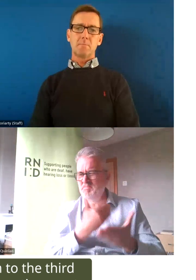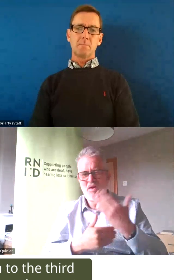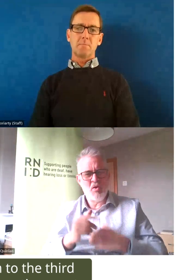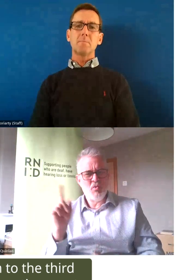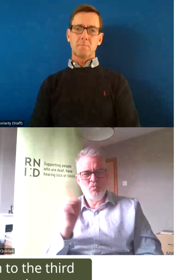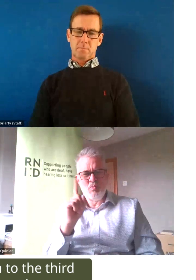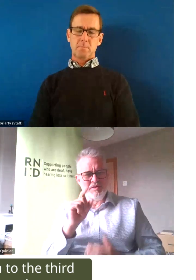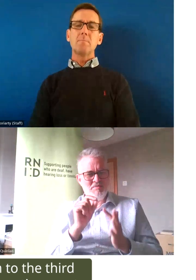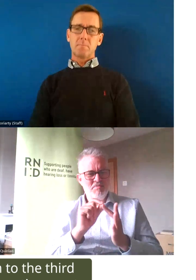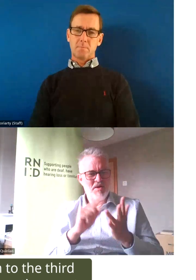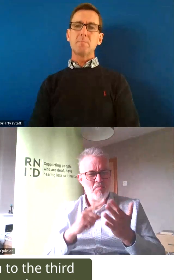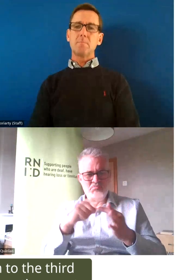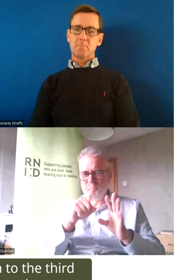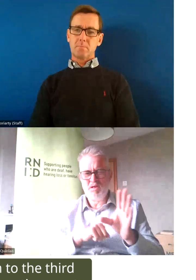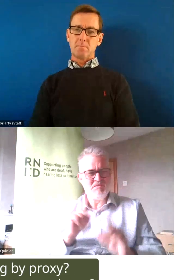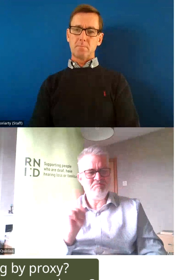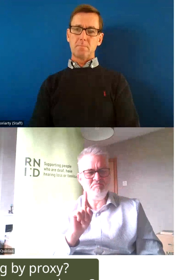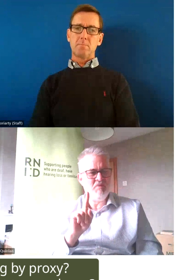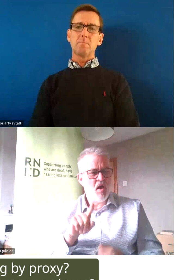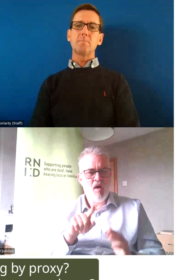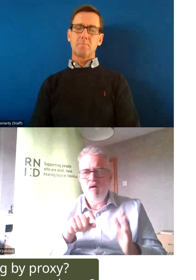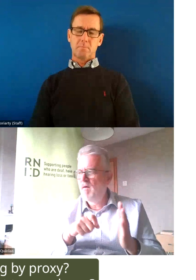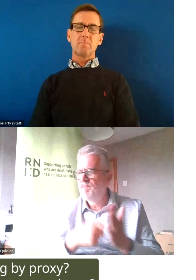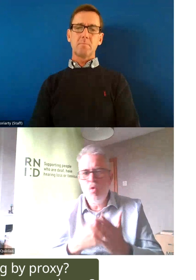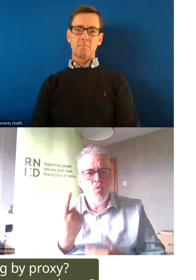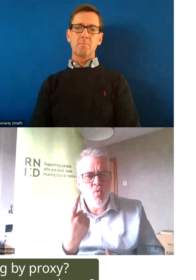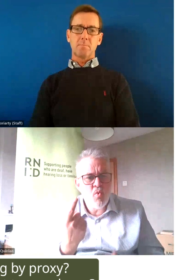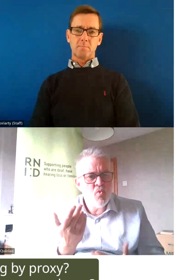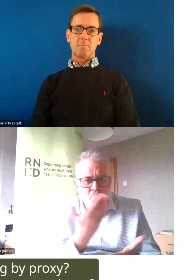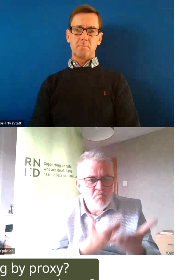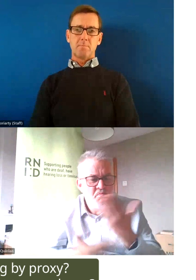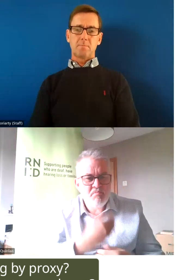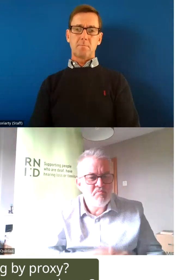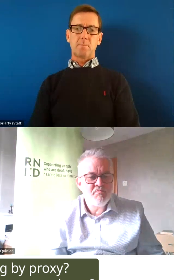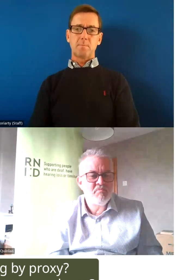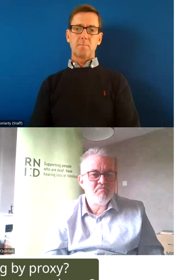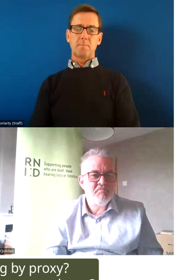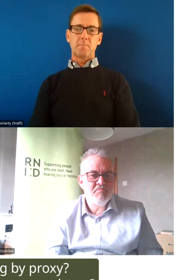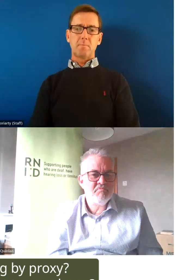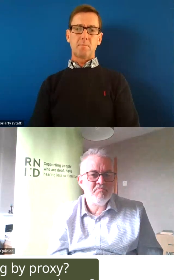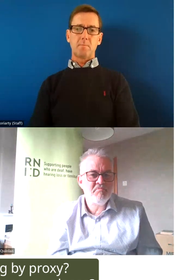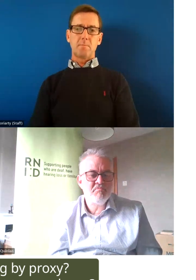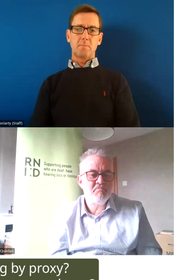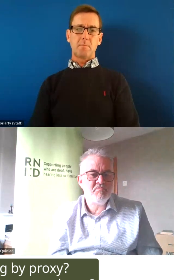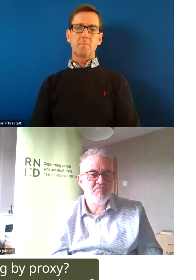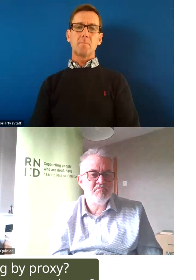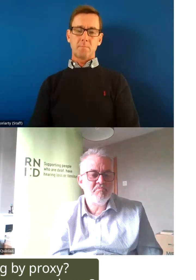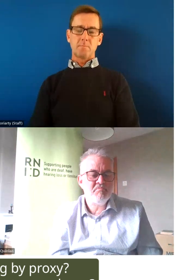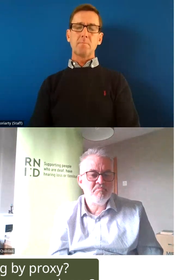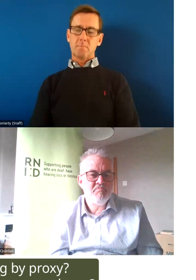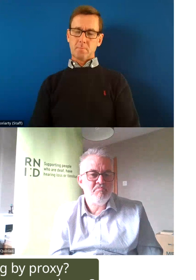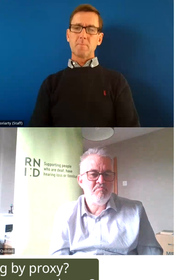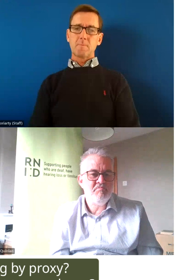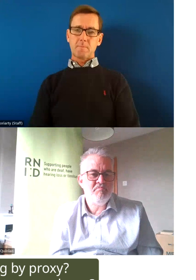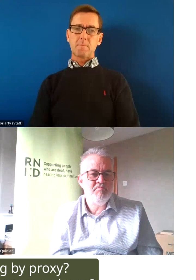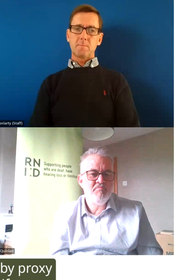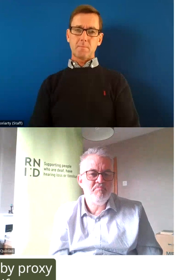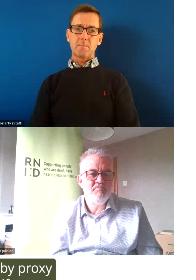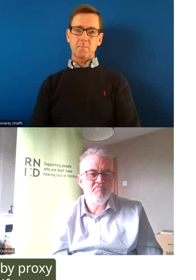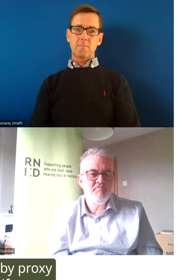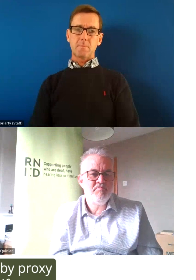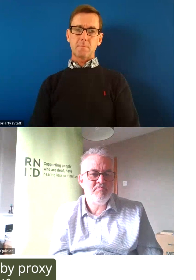and final method of casting a vote, what is this voting by proxy? Could you explain that to me,